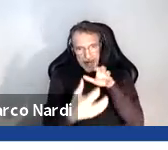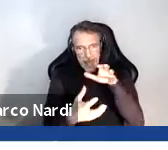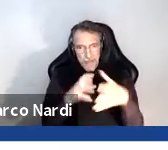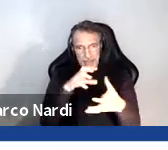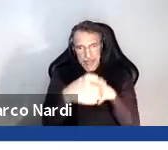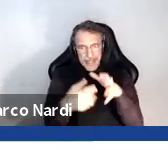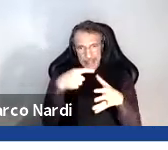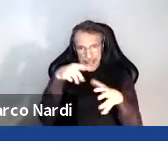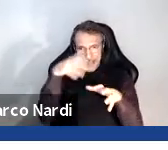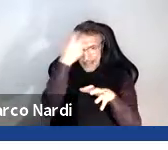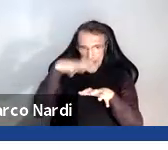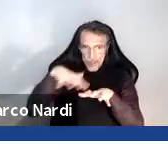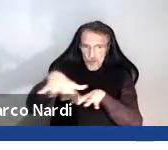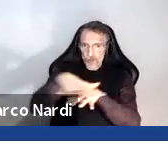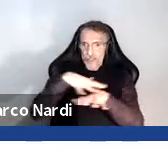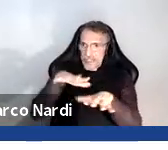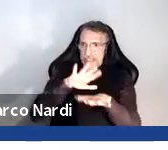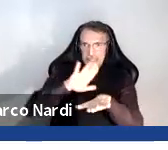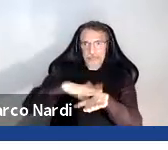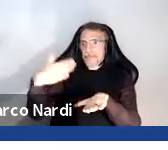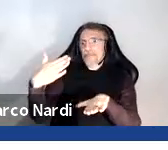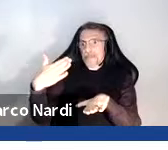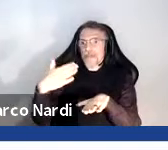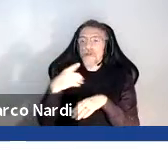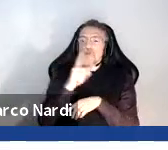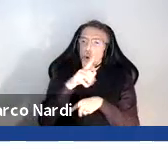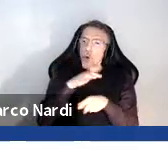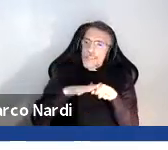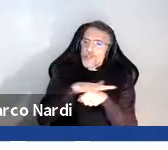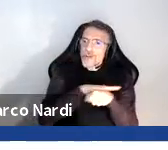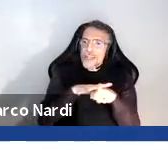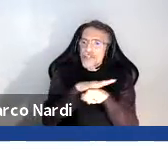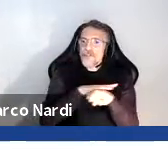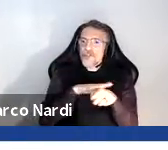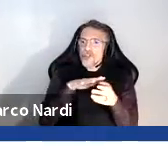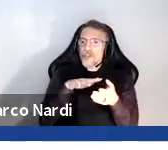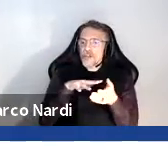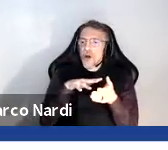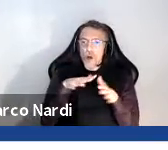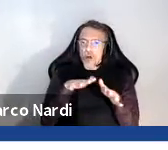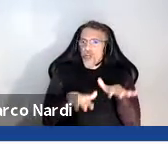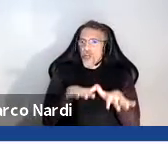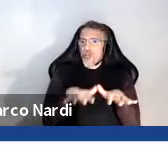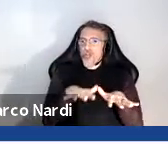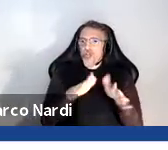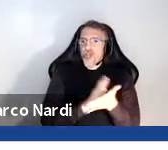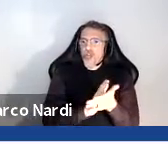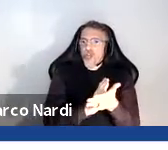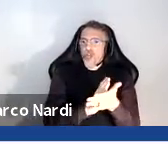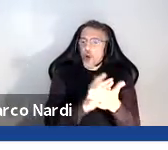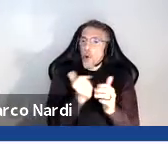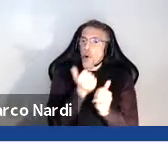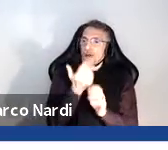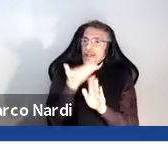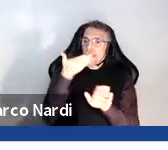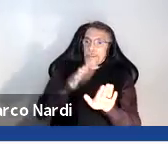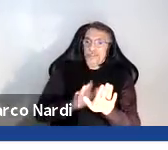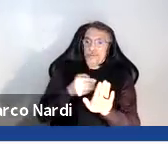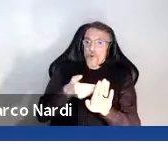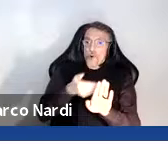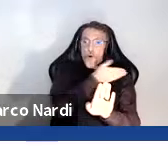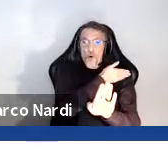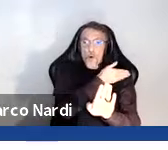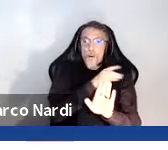this country. The situation was already very precarious before the pandemic. Okay, the pandemic was exacerbated